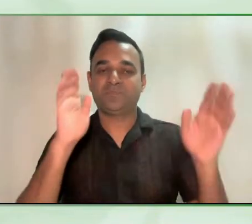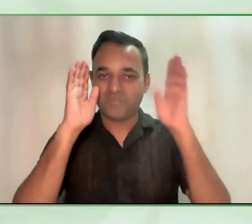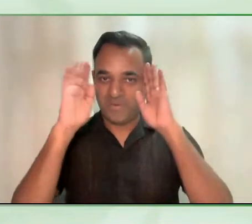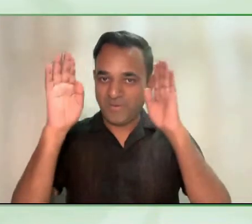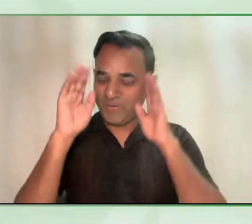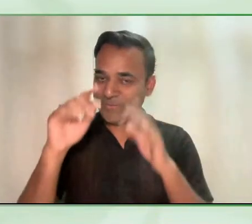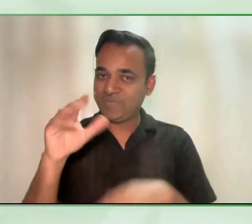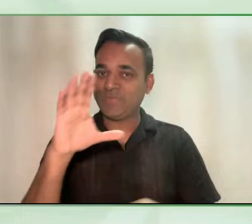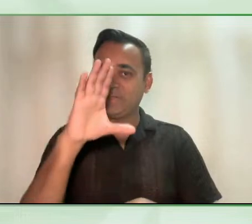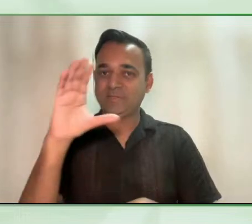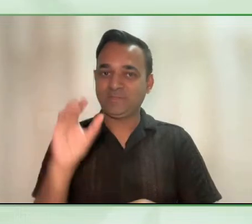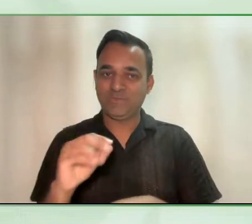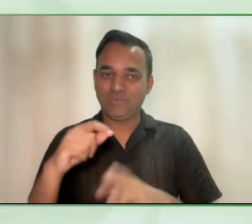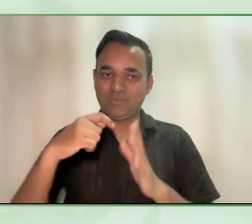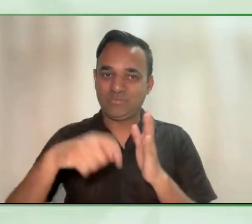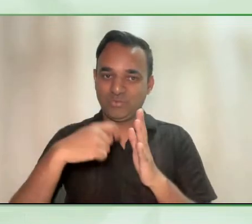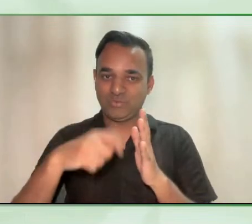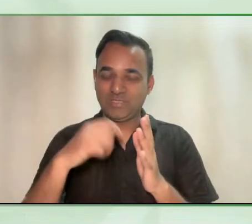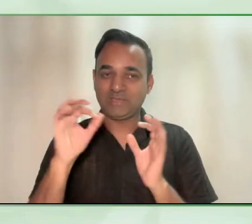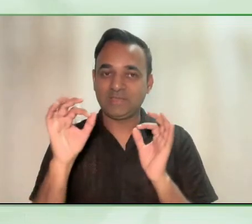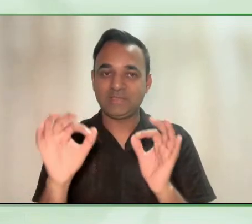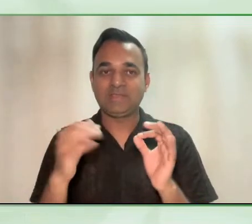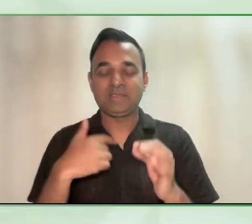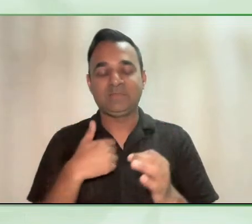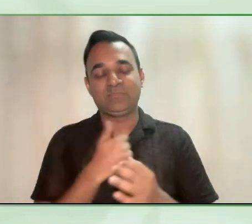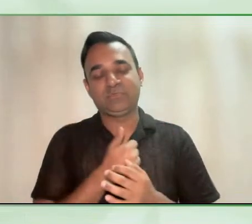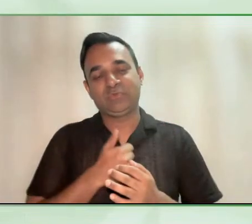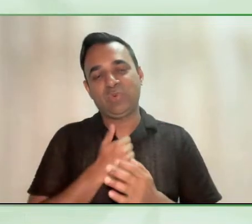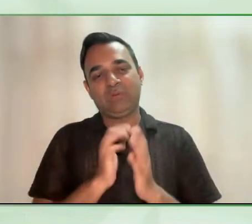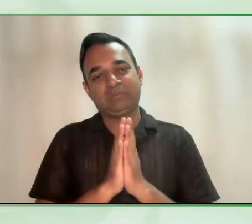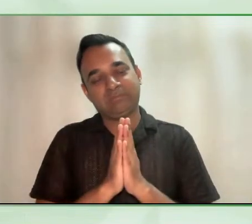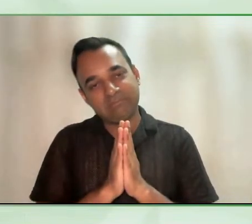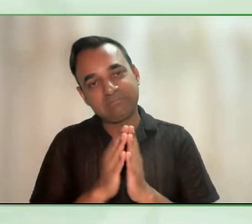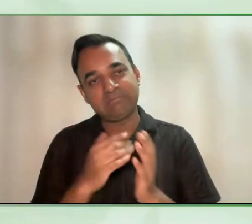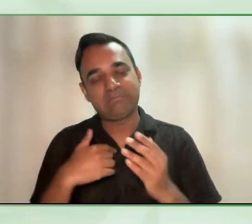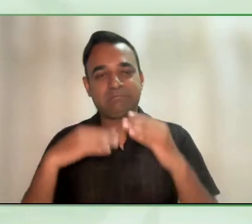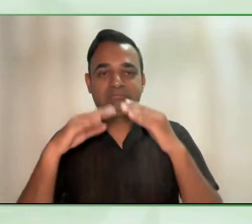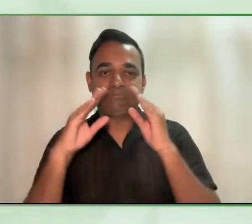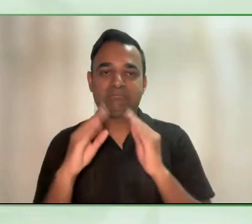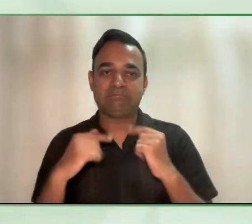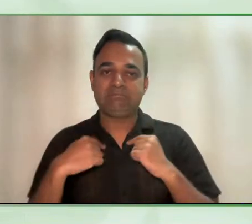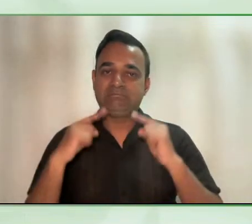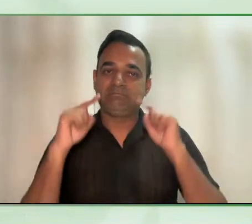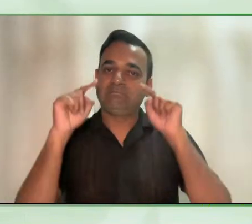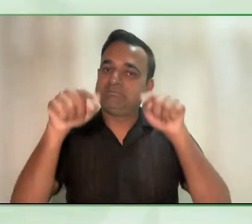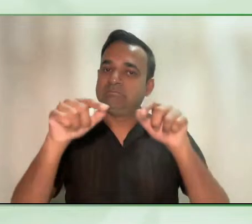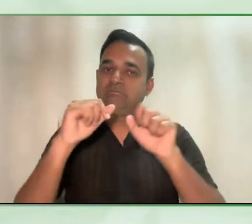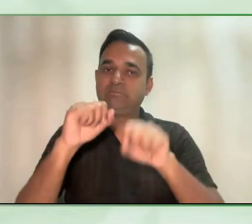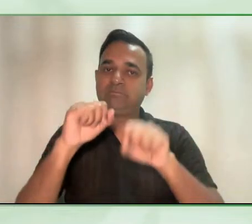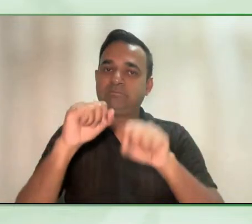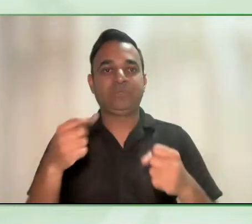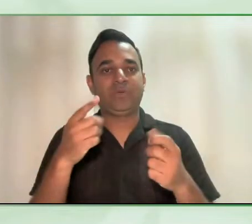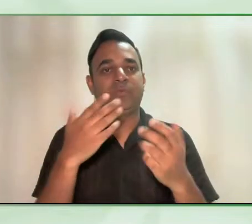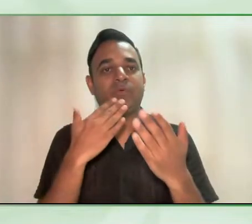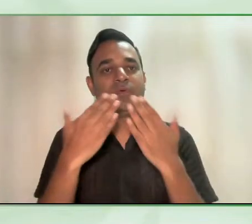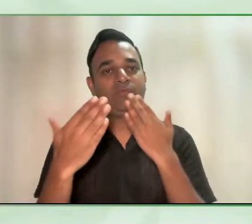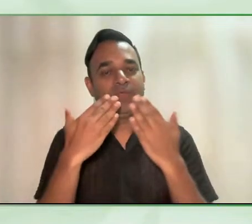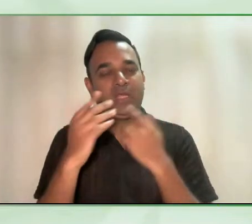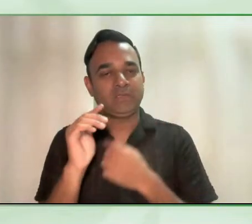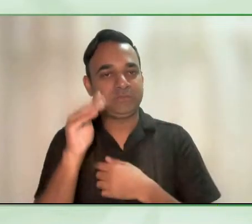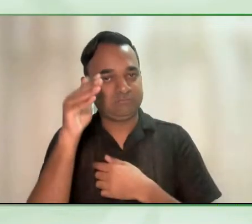but very happy to be with you online. My name is Owen Nash. I'm based in Cork in